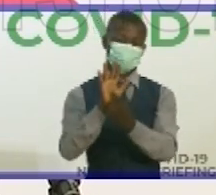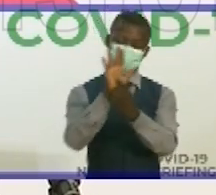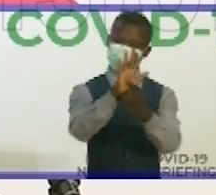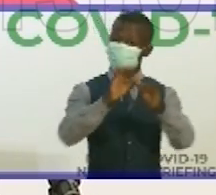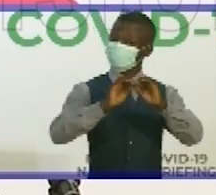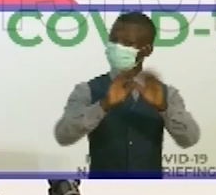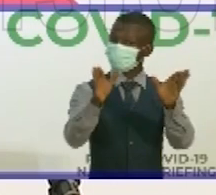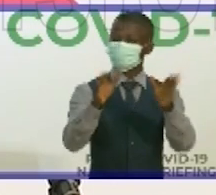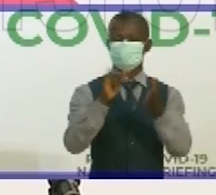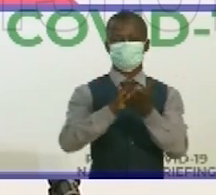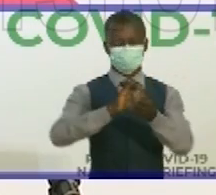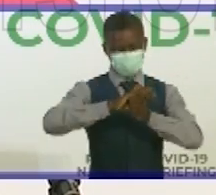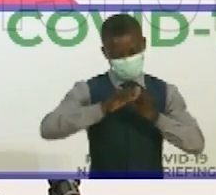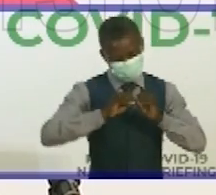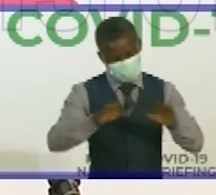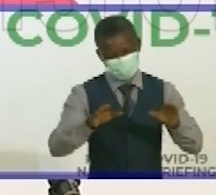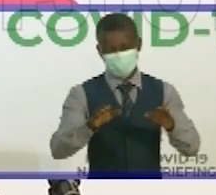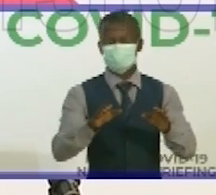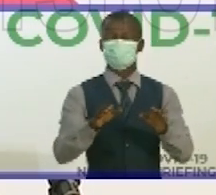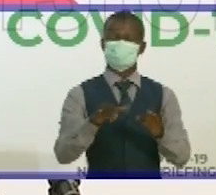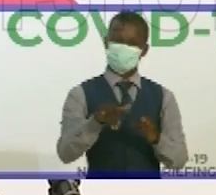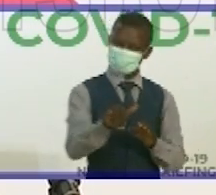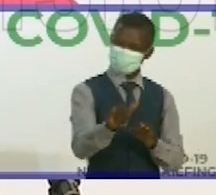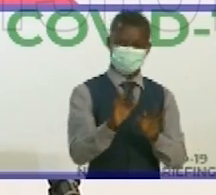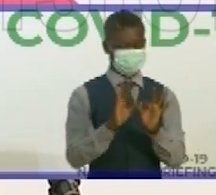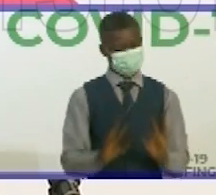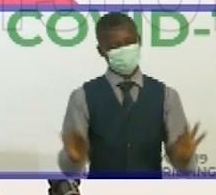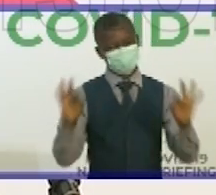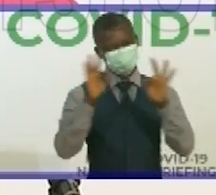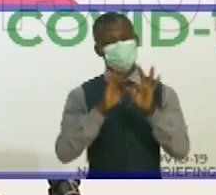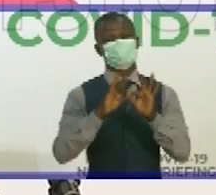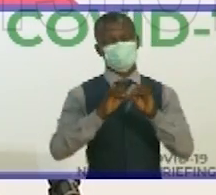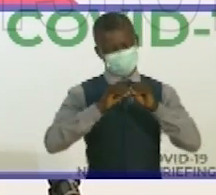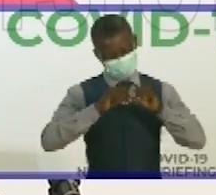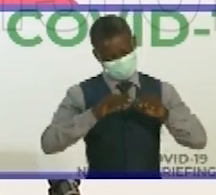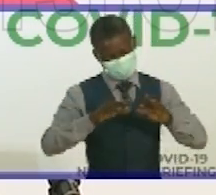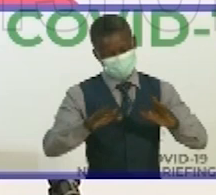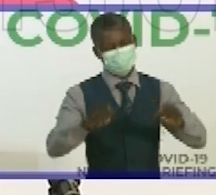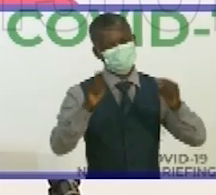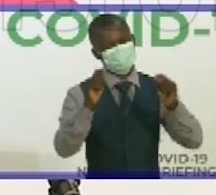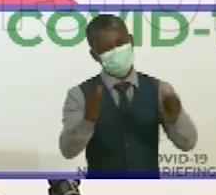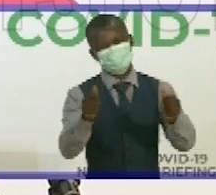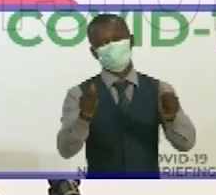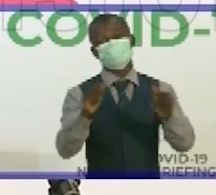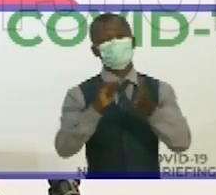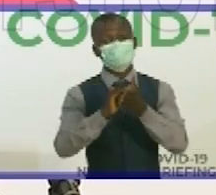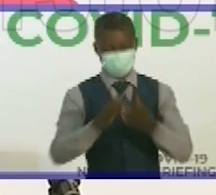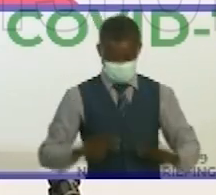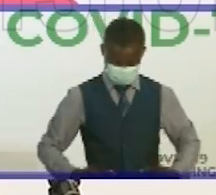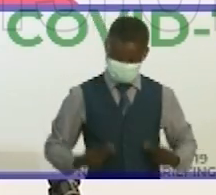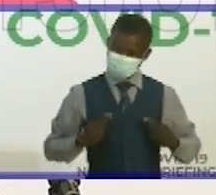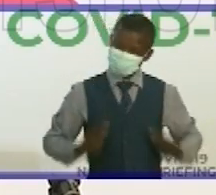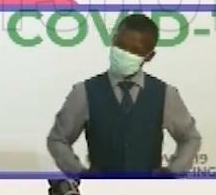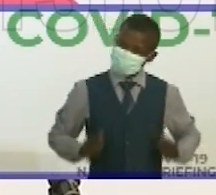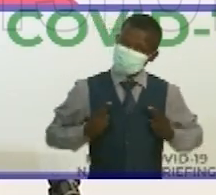fact that the virus is still very potent and spreading fast, that human efforts